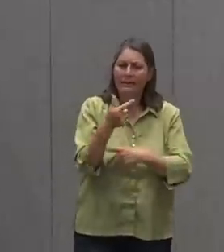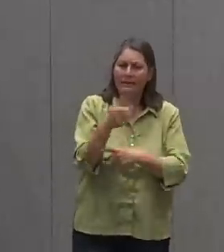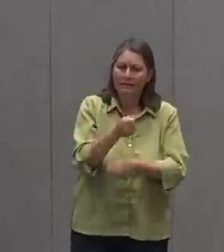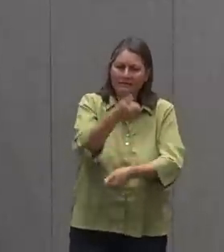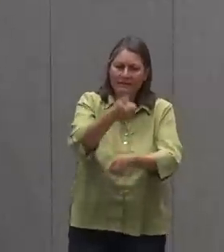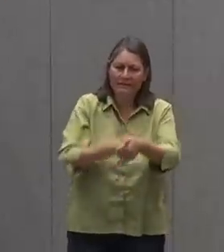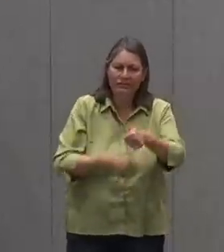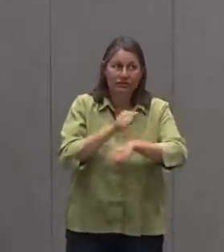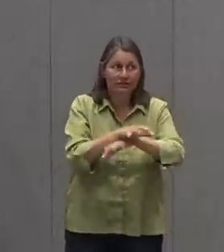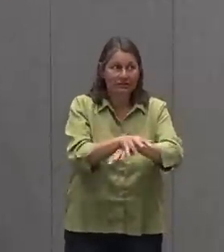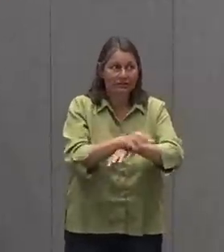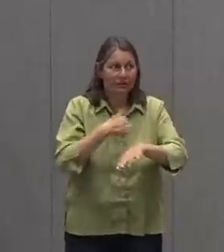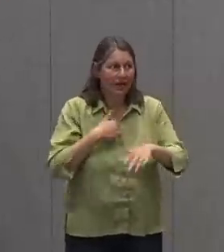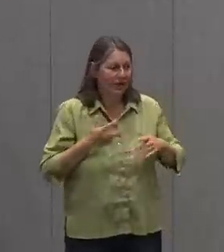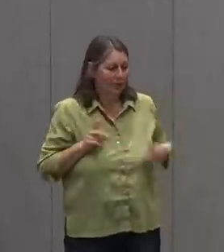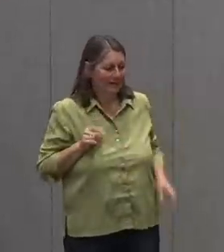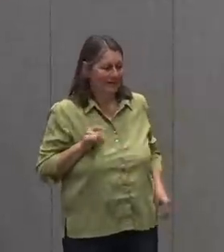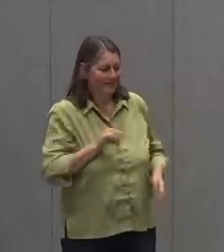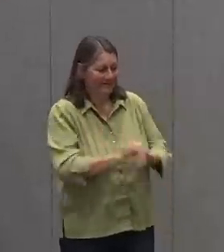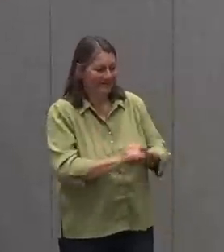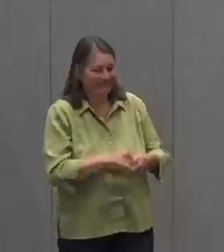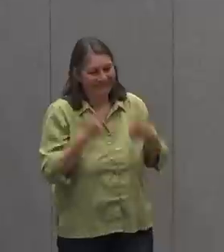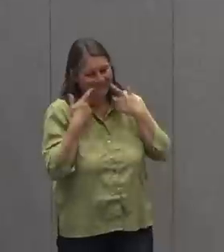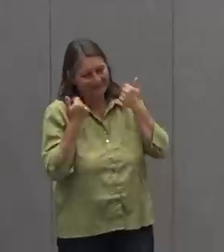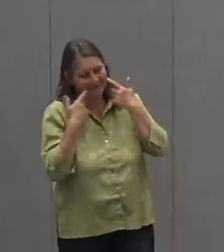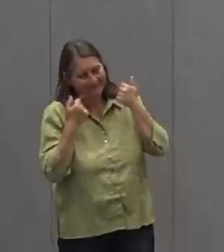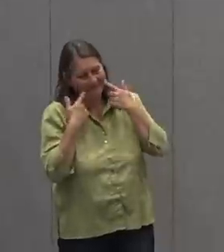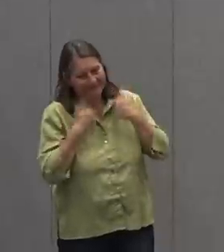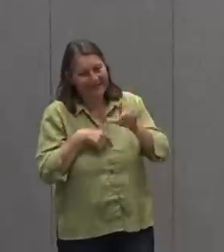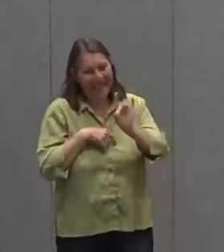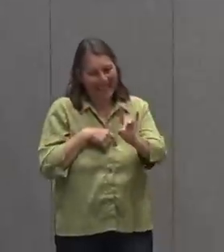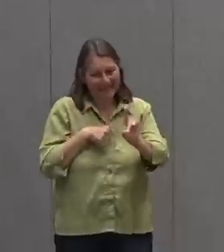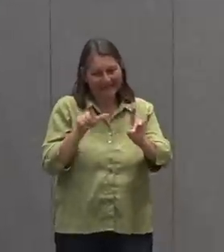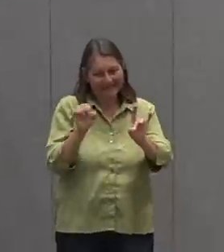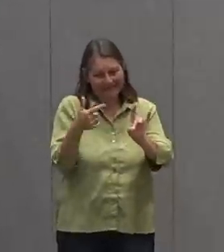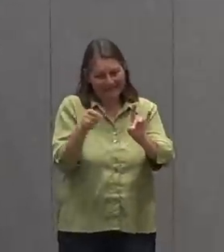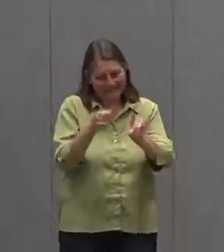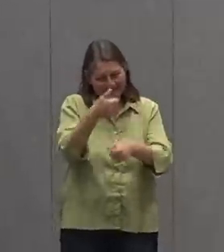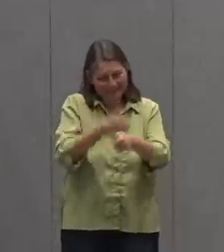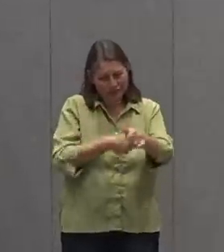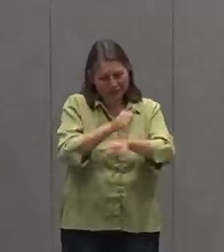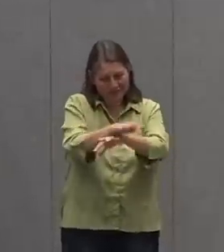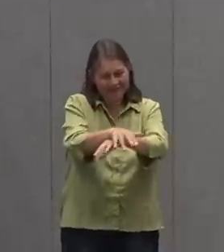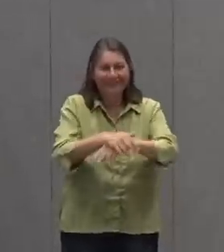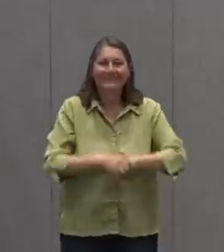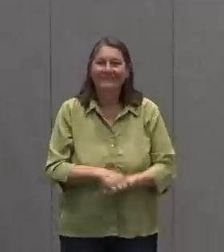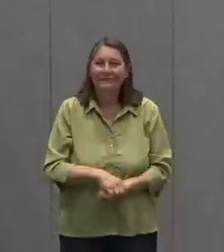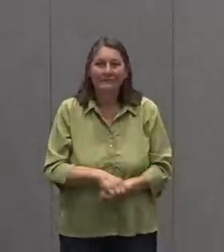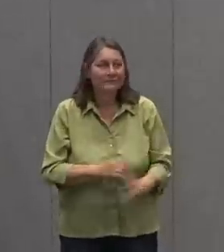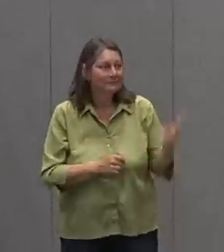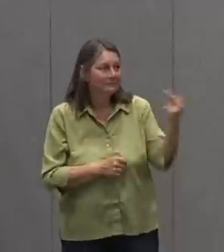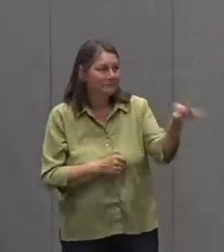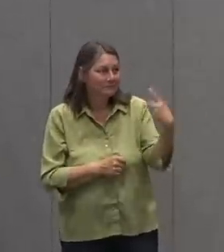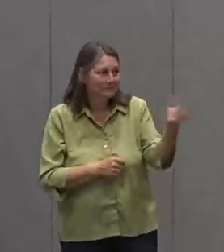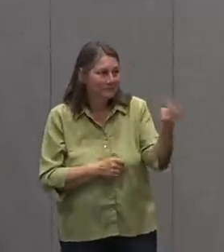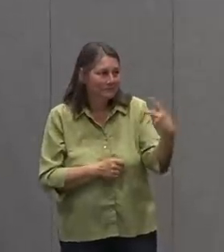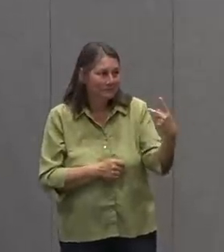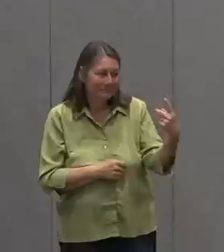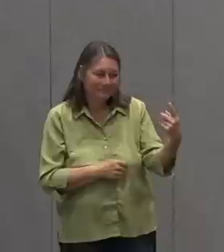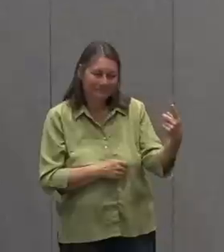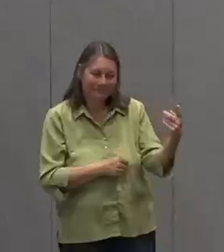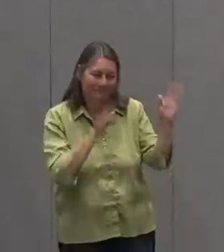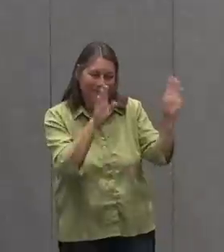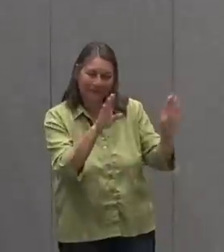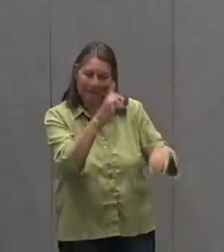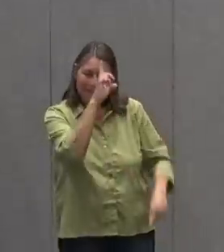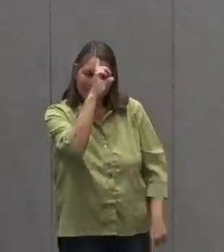Oh, I already did that. Hey, 8 legs. Good job. I did it already. Woohoo! You and I, great minds think